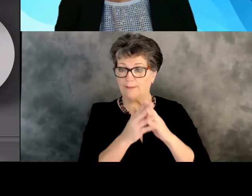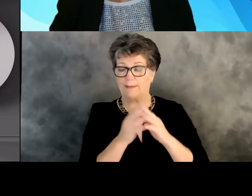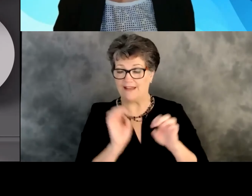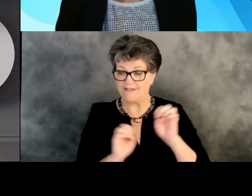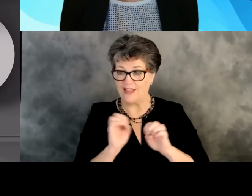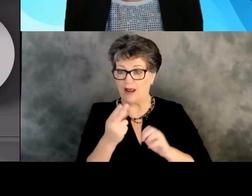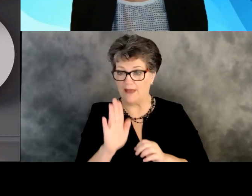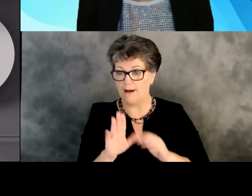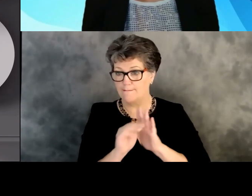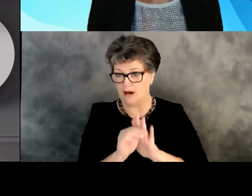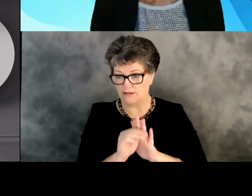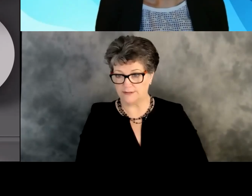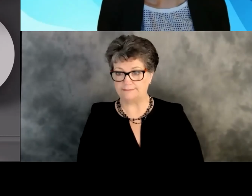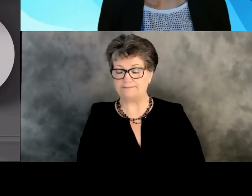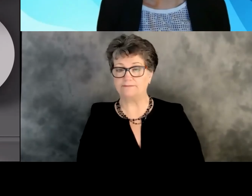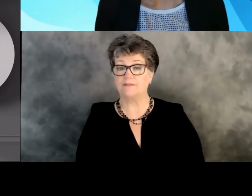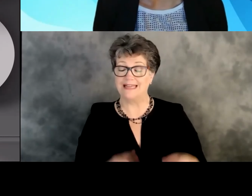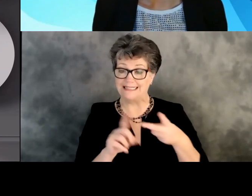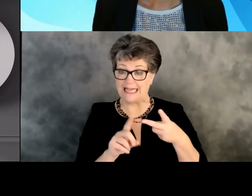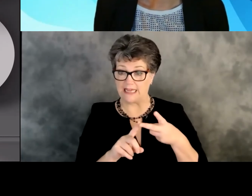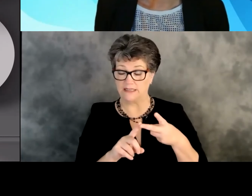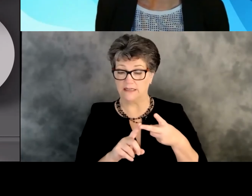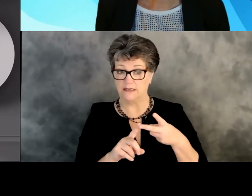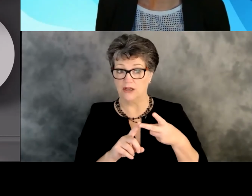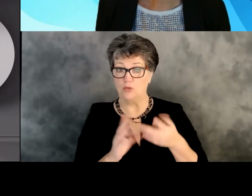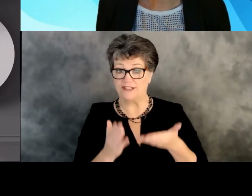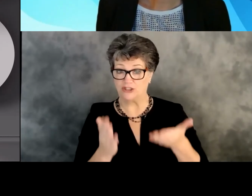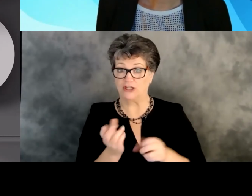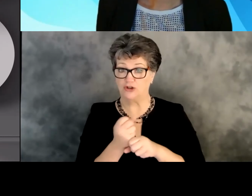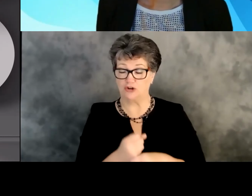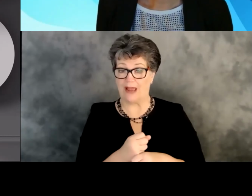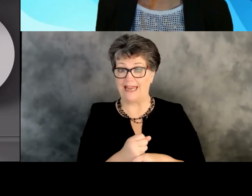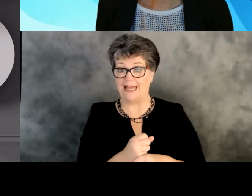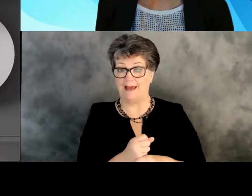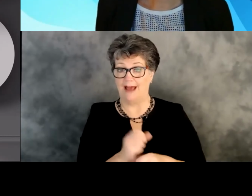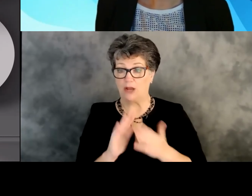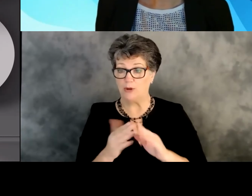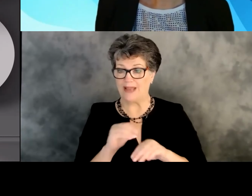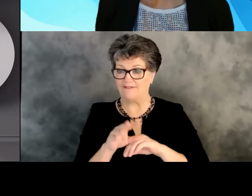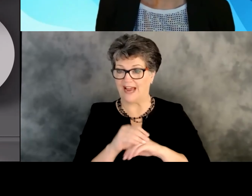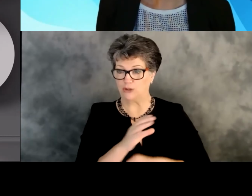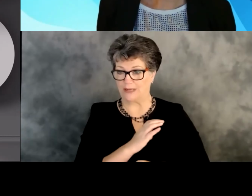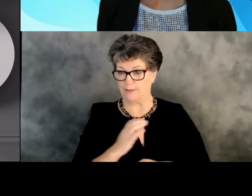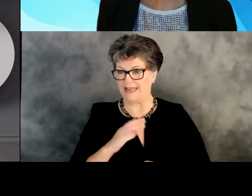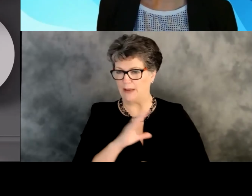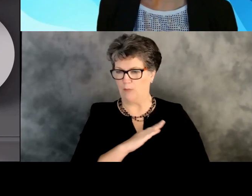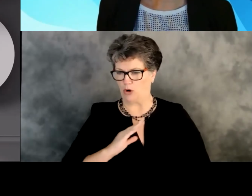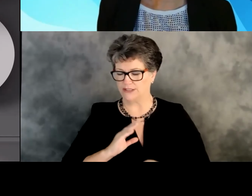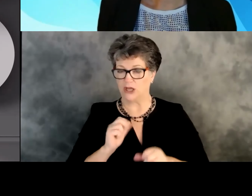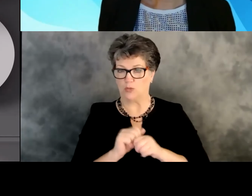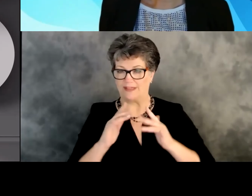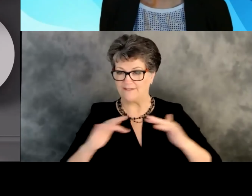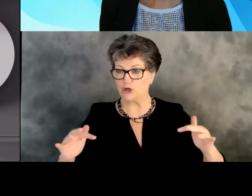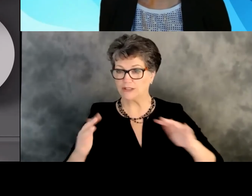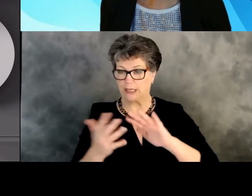the hub models. Second, would suggest to create community advisory committees, advisory boards with diverse